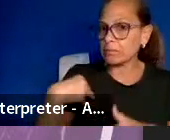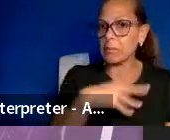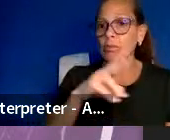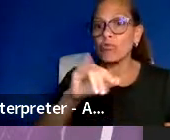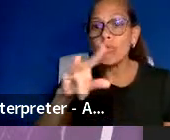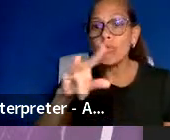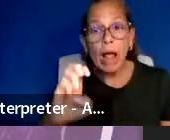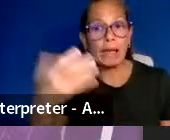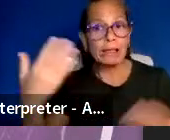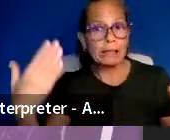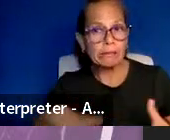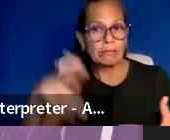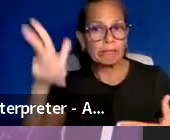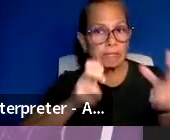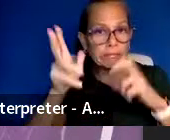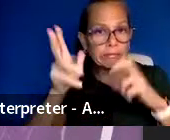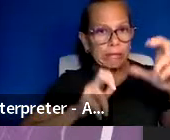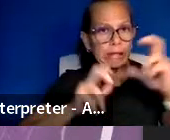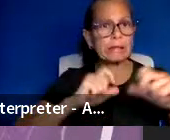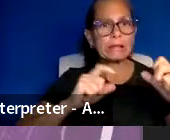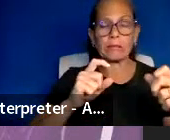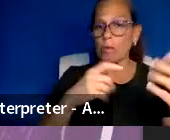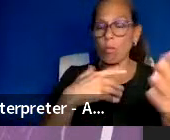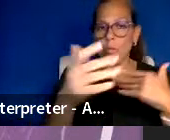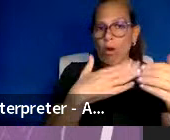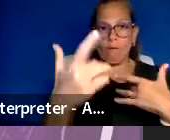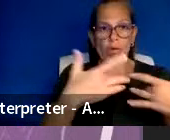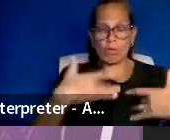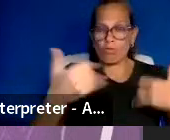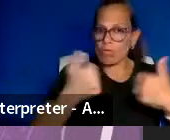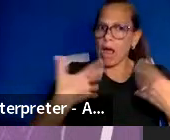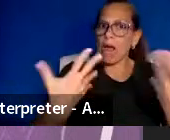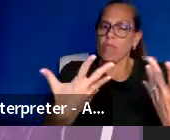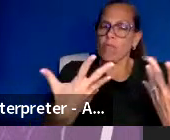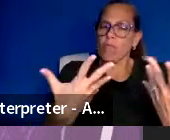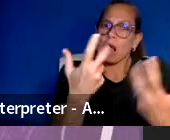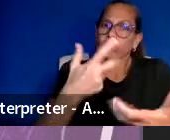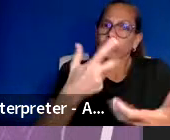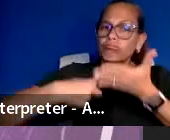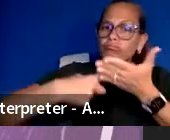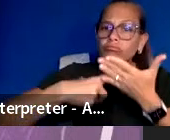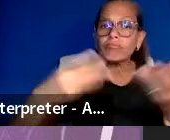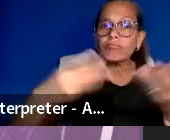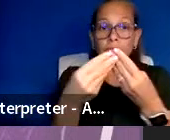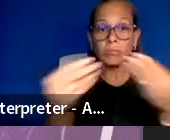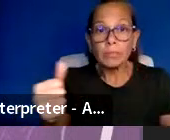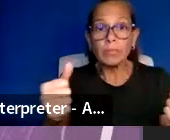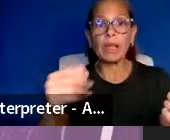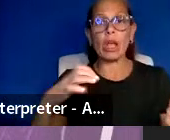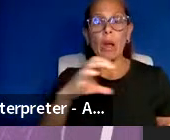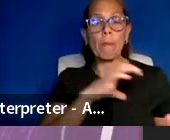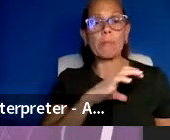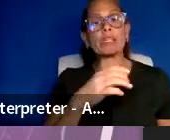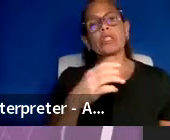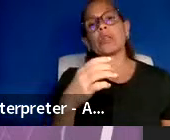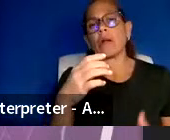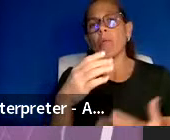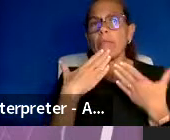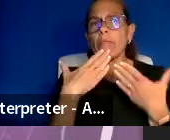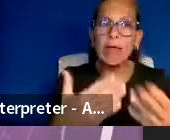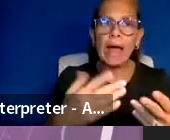to listen and work together to address those concerns. And so I want to thank Commissioner Garodnick. I want to